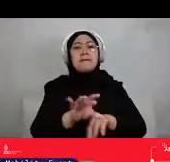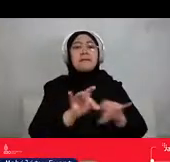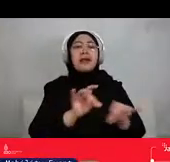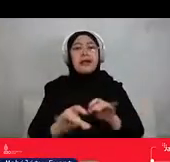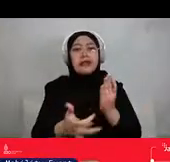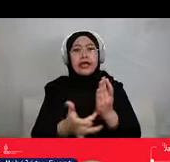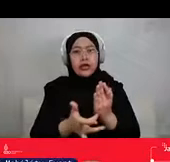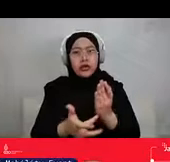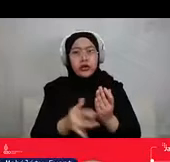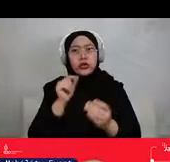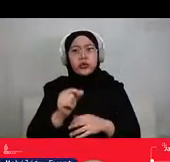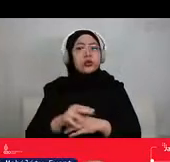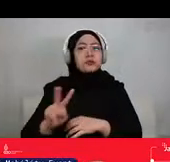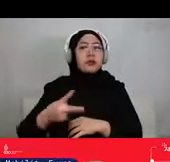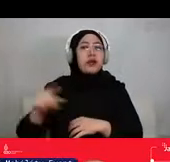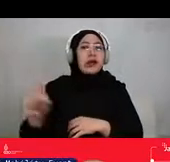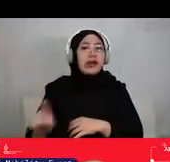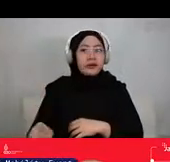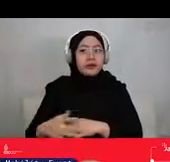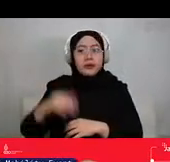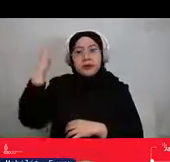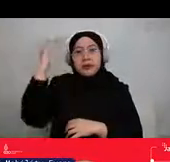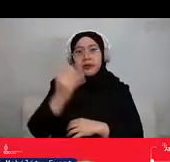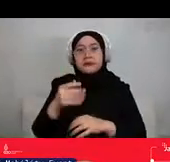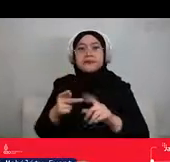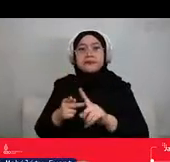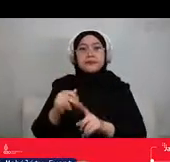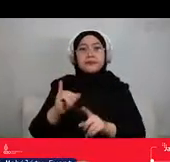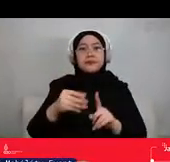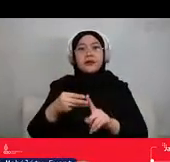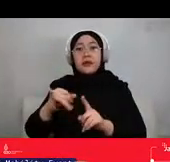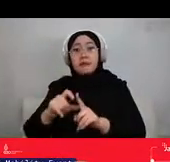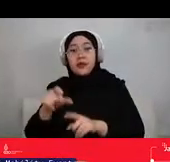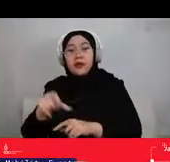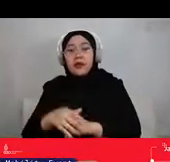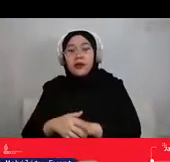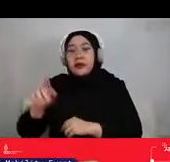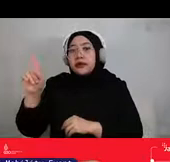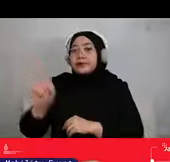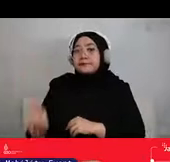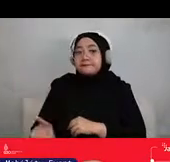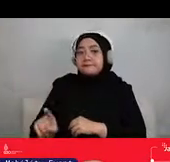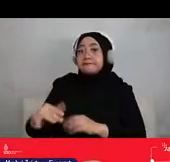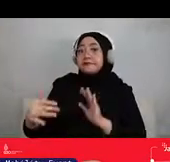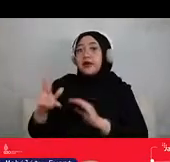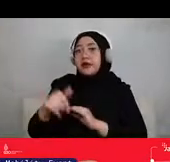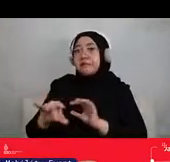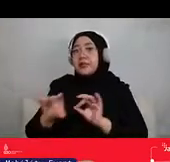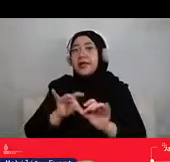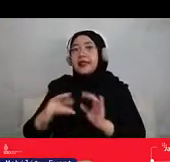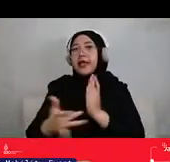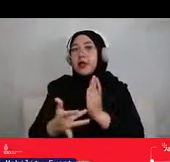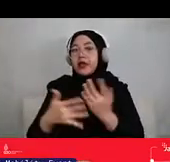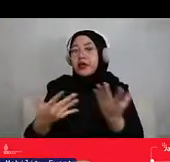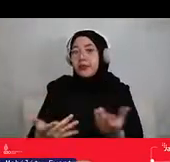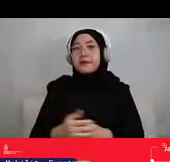are hybrid buses, hybrid electric buses. There are plug-in hybrid electric buses, the battery electric buses. And then